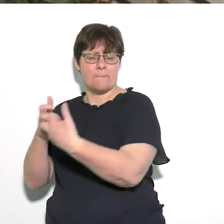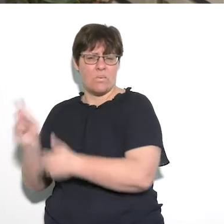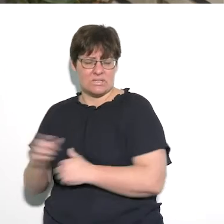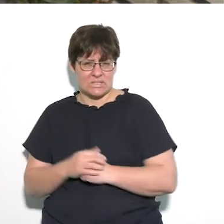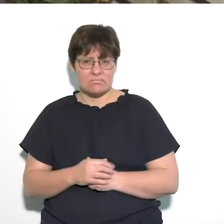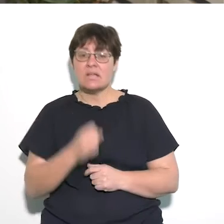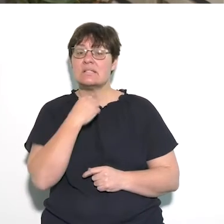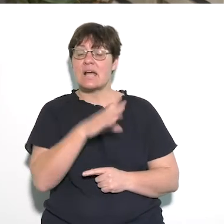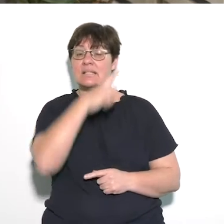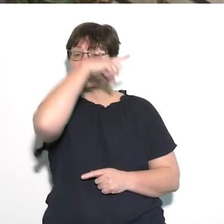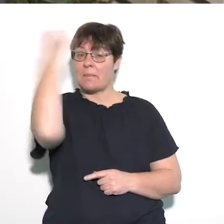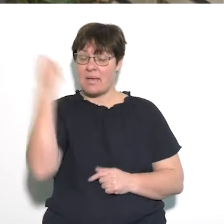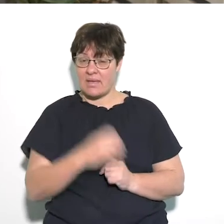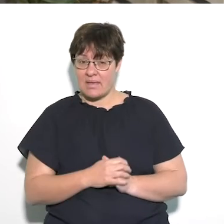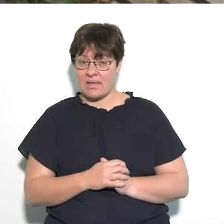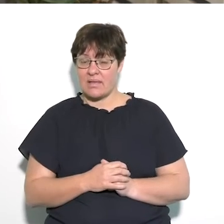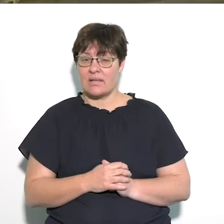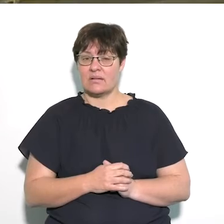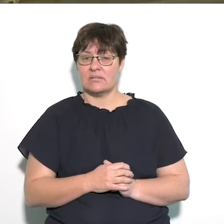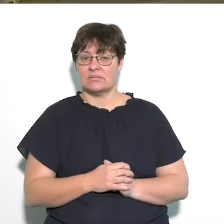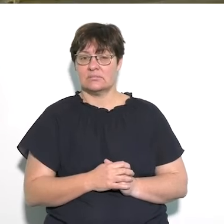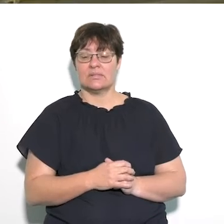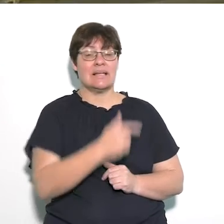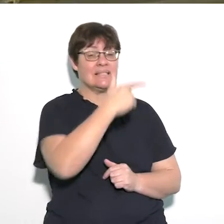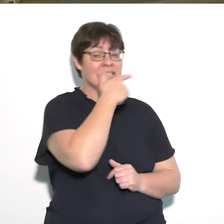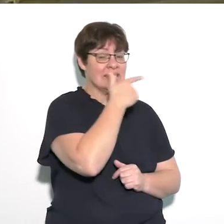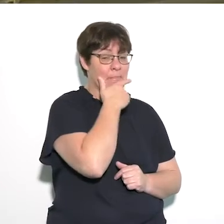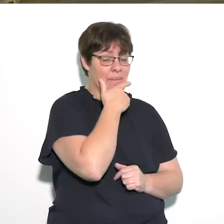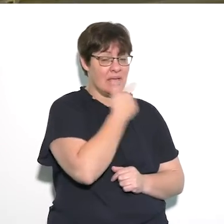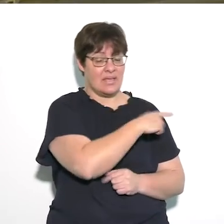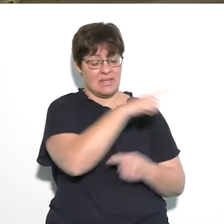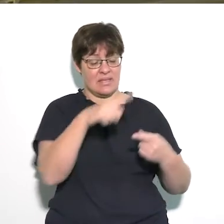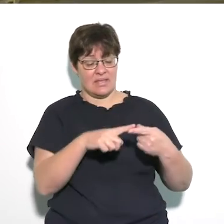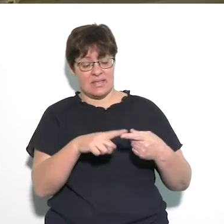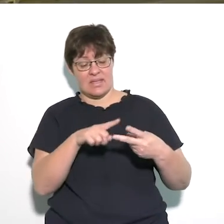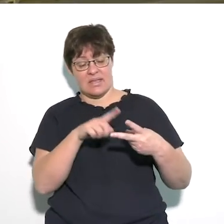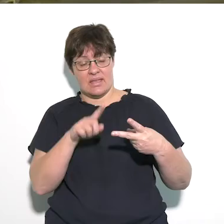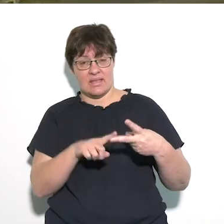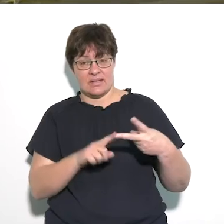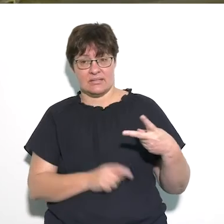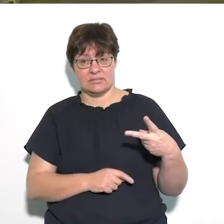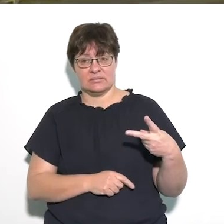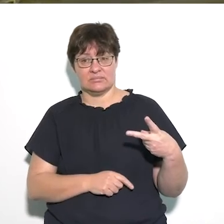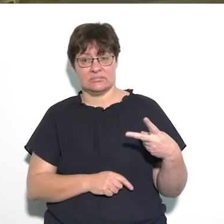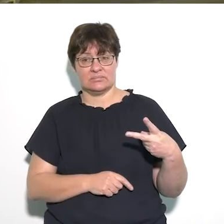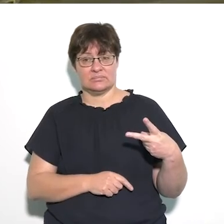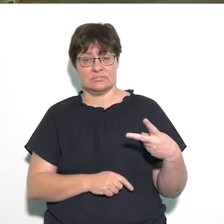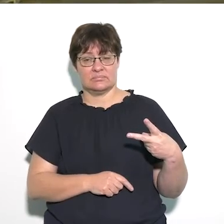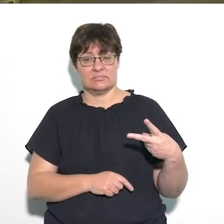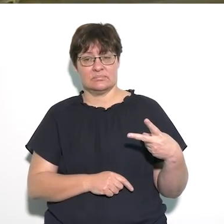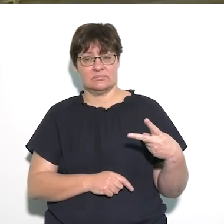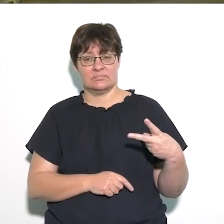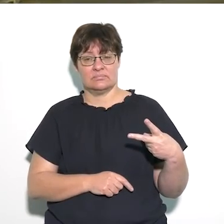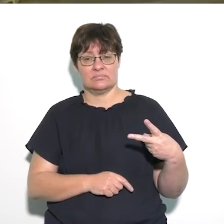go and we start with summer, it's the month of December, and you can write it at the bottom